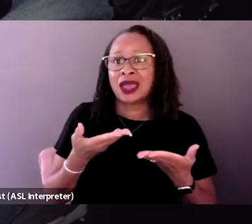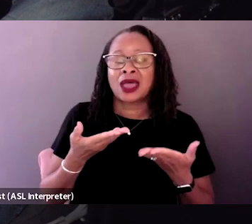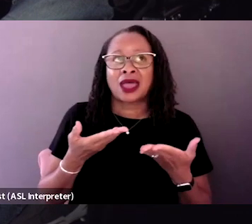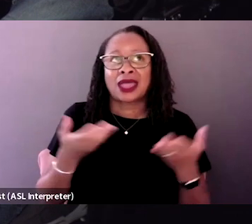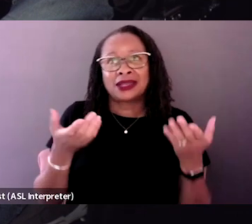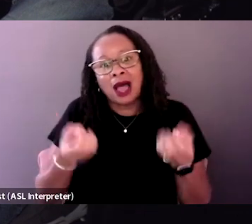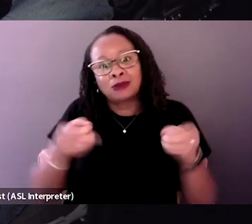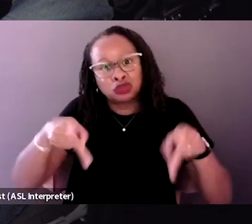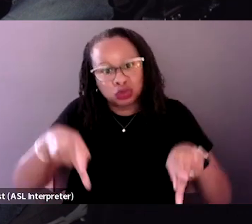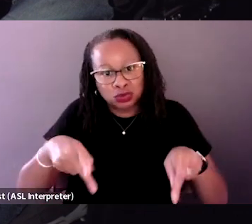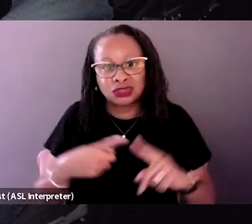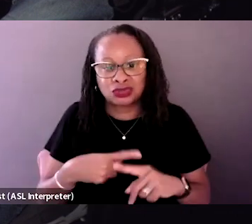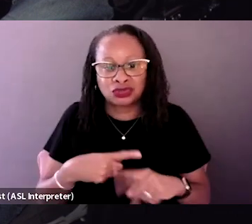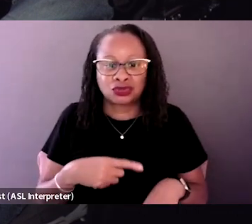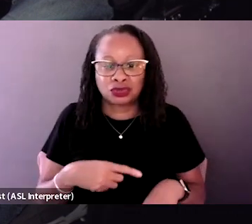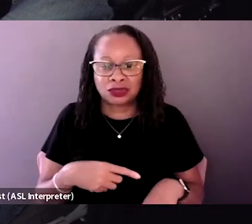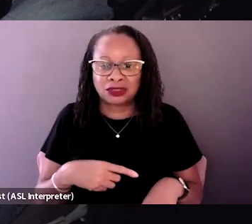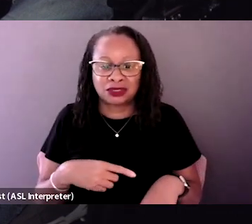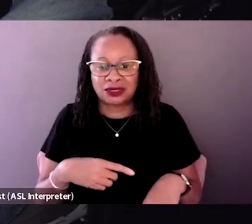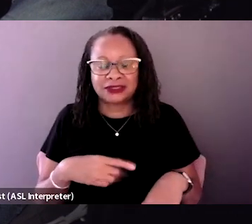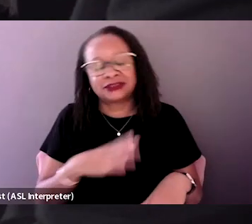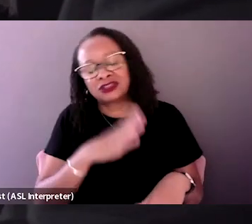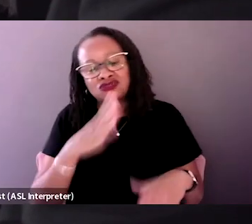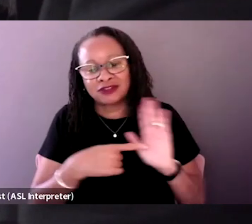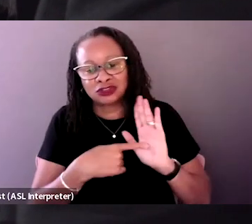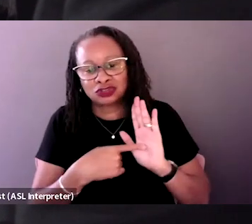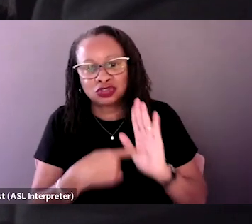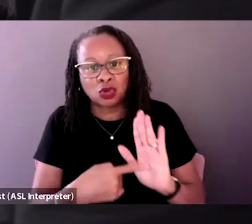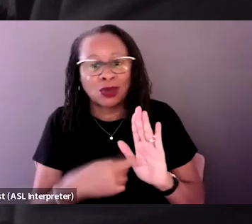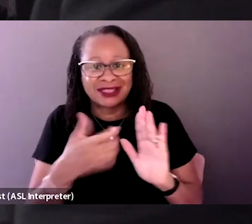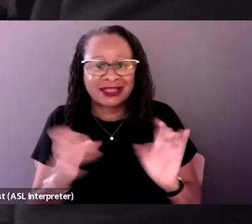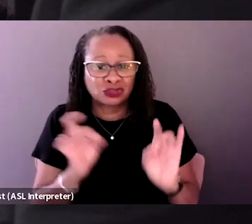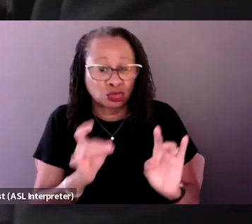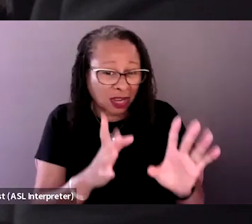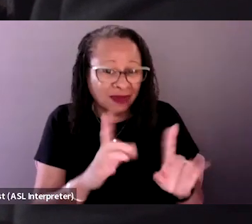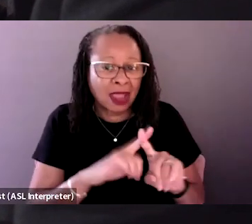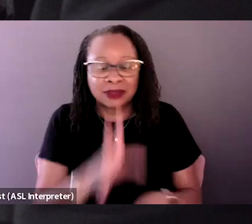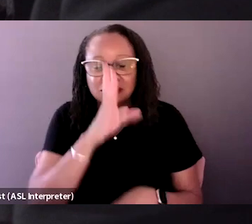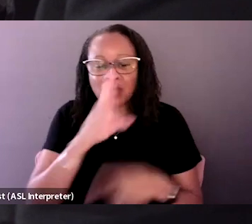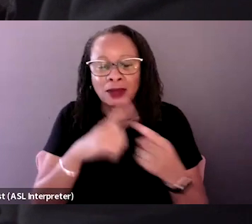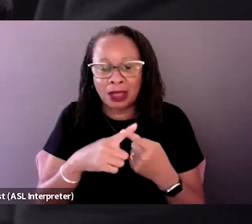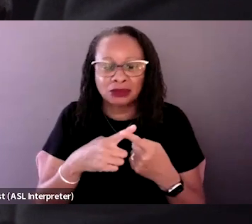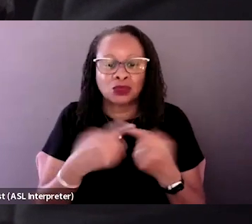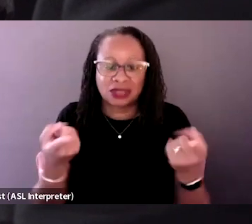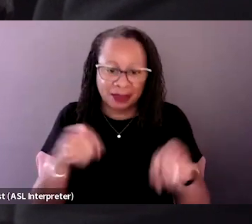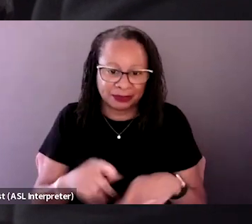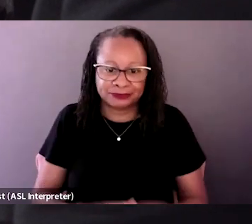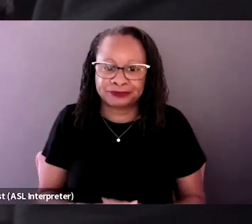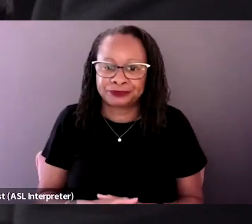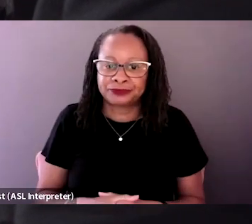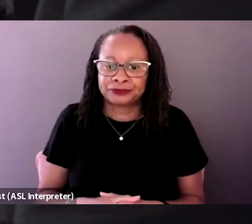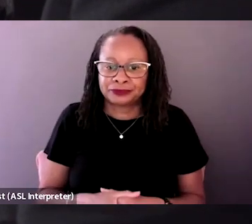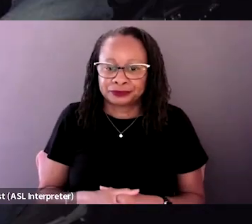this incredible opportunity, never show something too terrible, but speak about